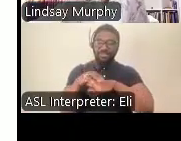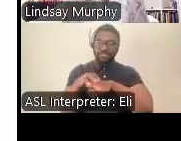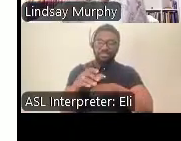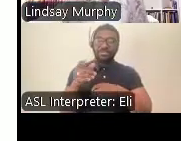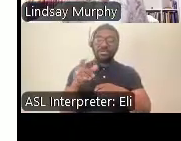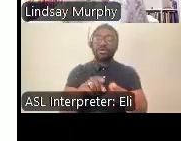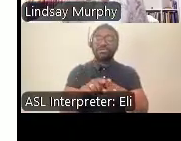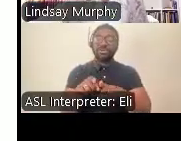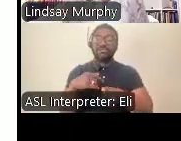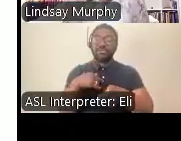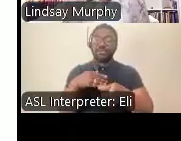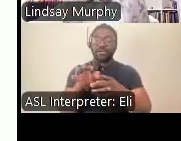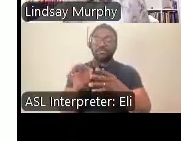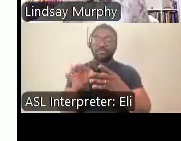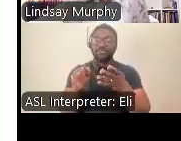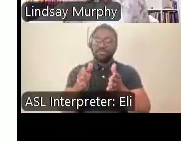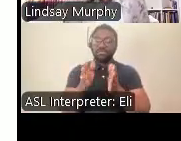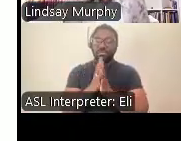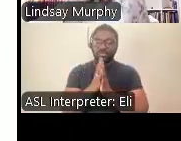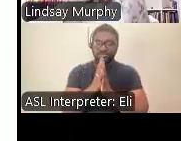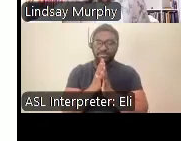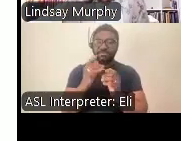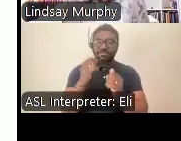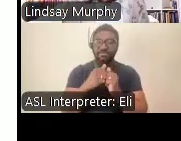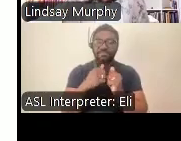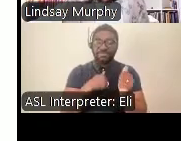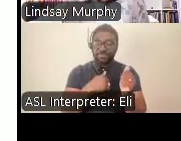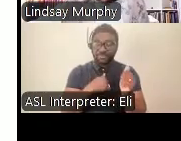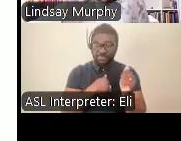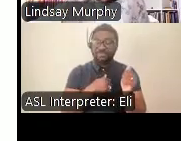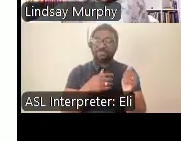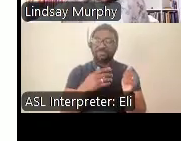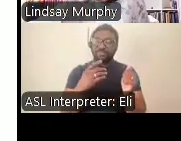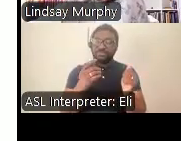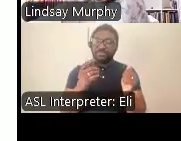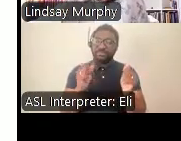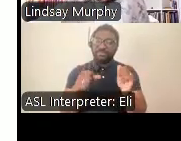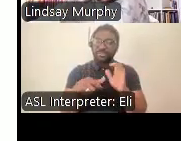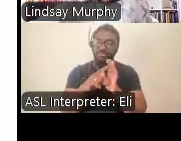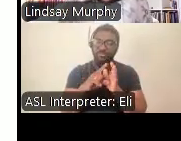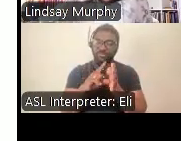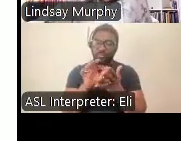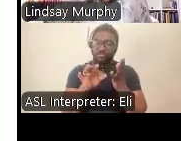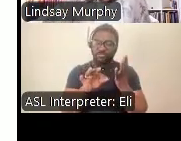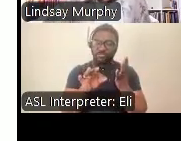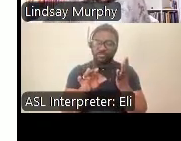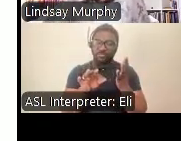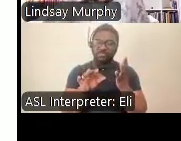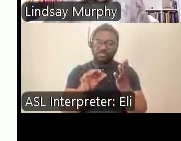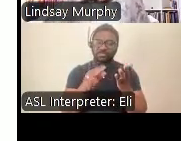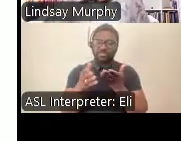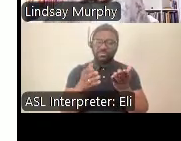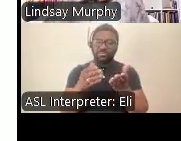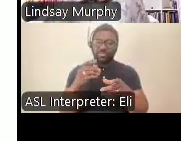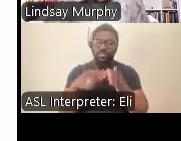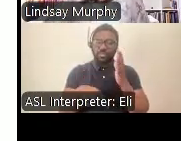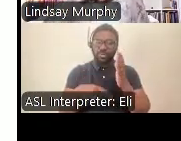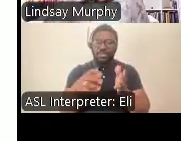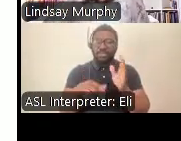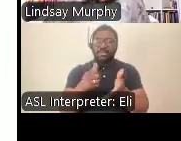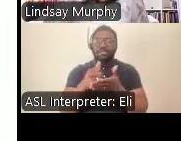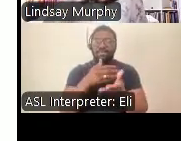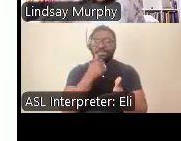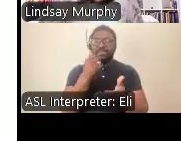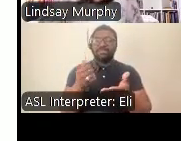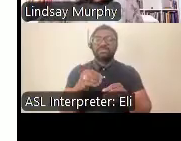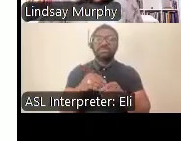DRC, we can review options for participating in services and determine what might help serve them best at our center. We've discussed